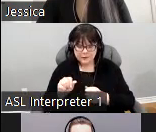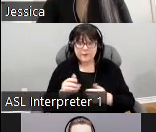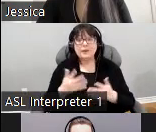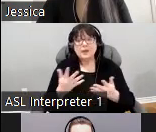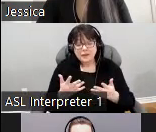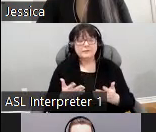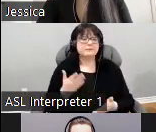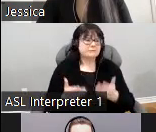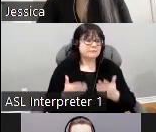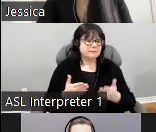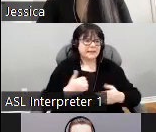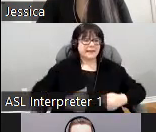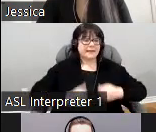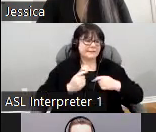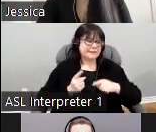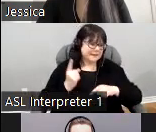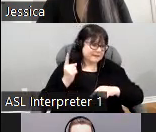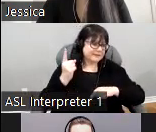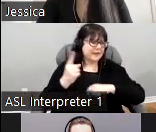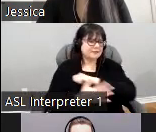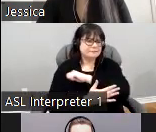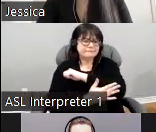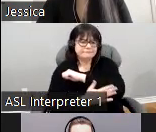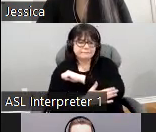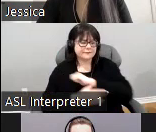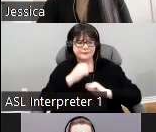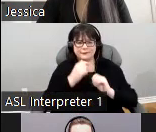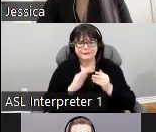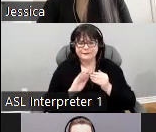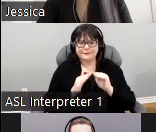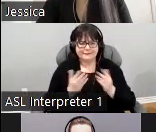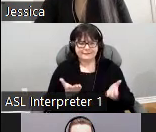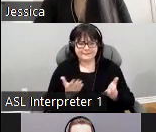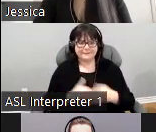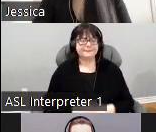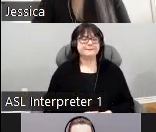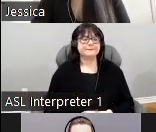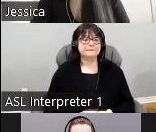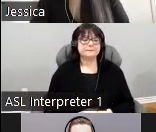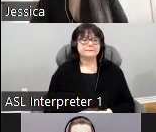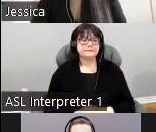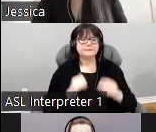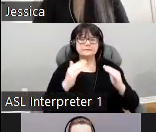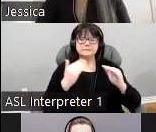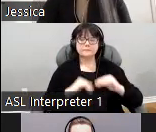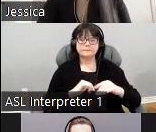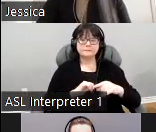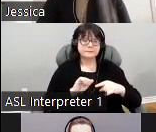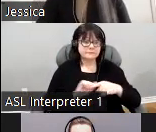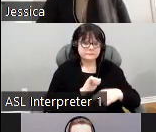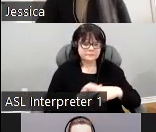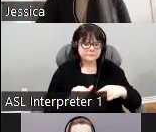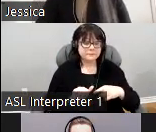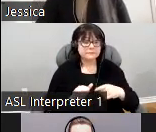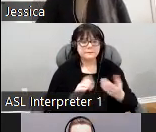or remote communities. In terms of practice, clearly we need more available